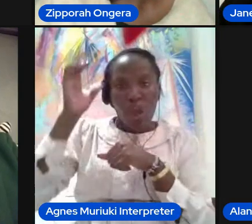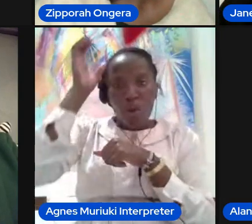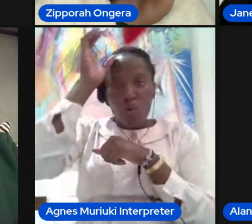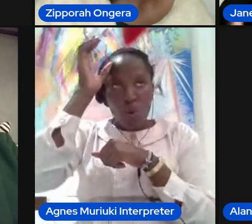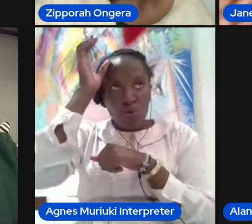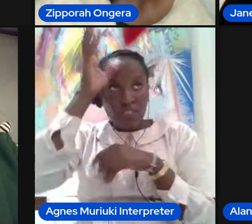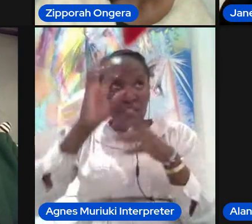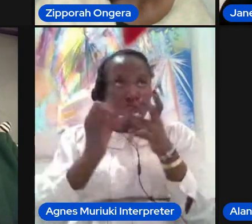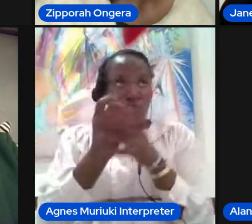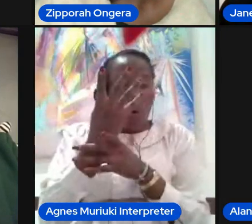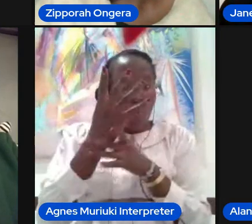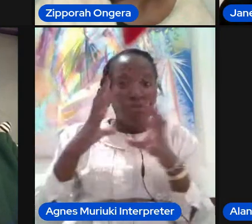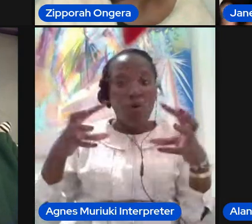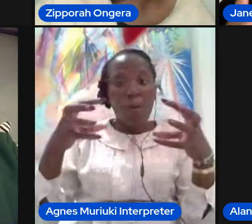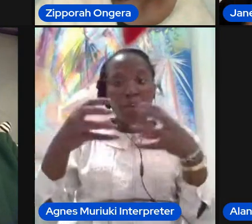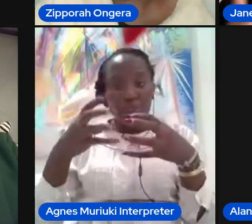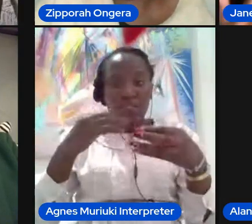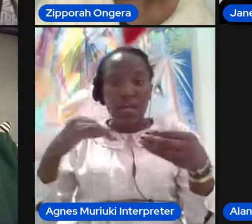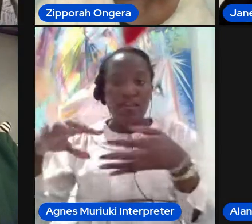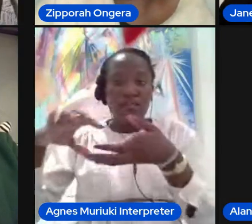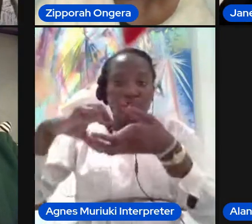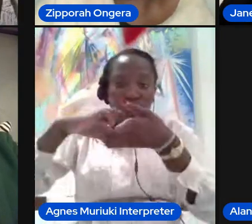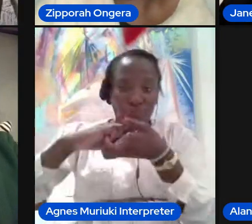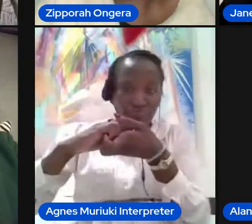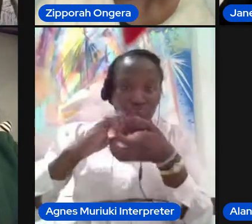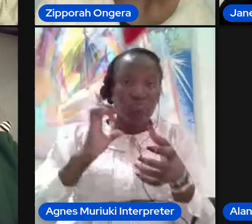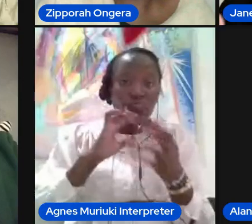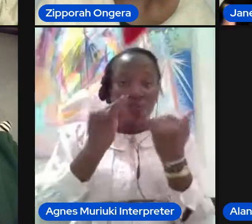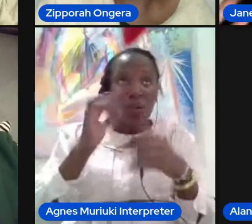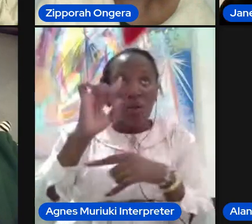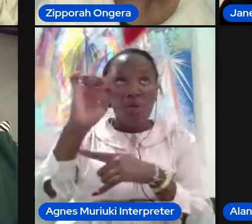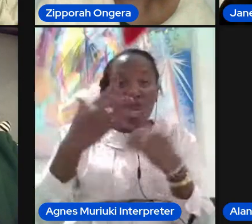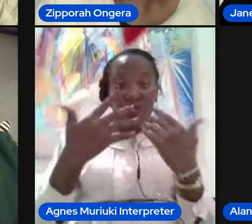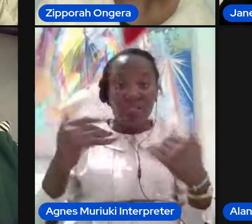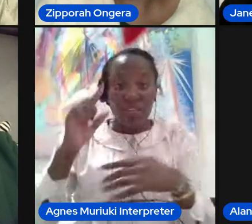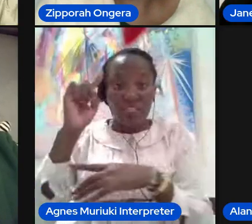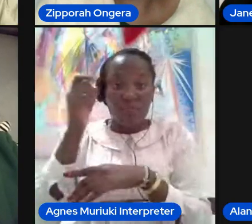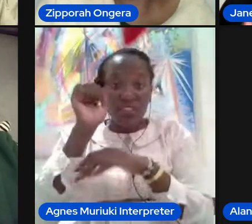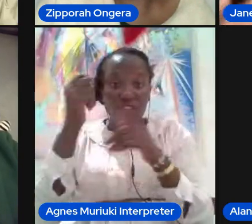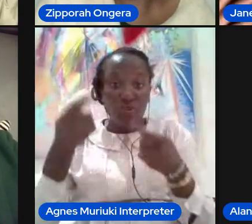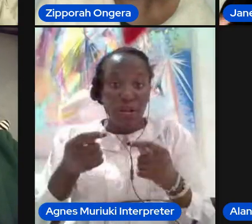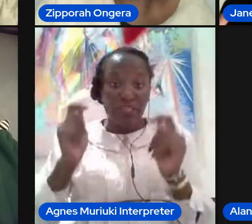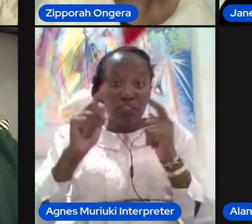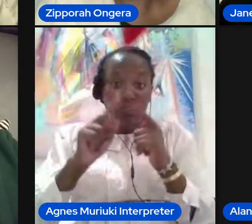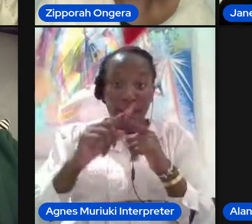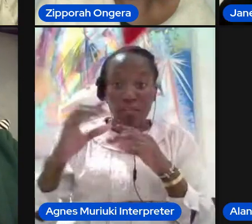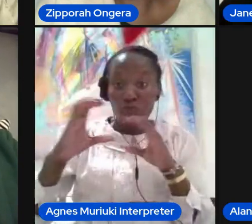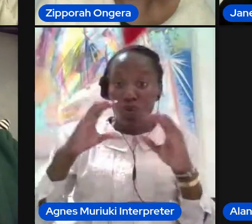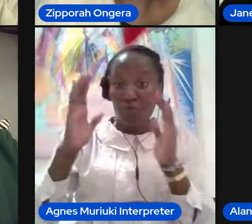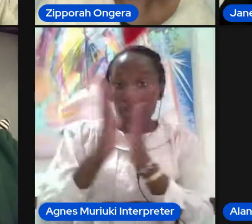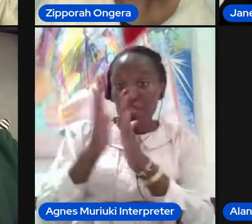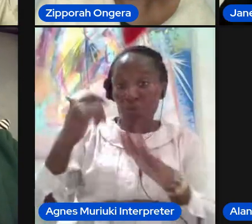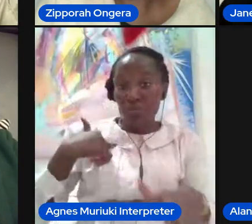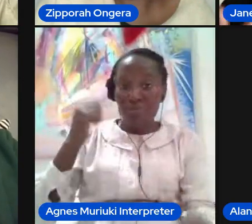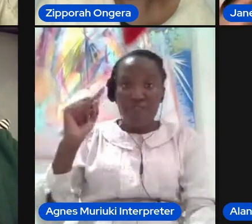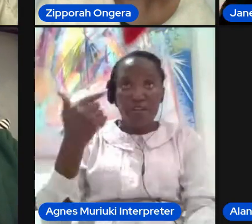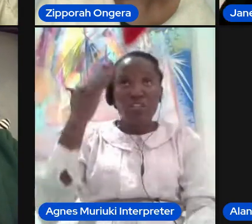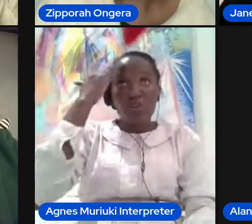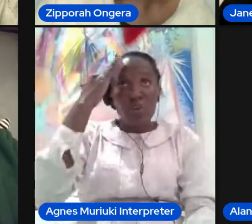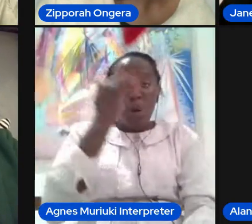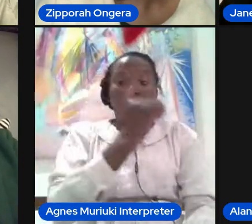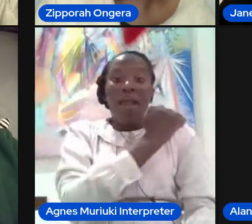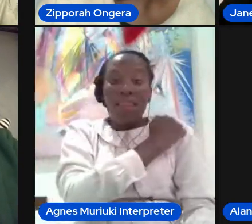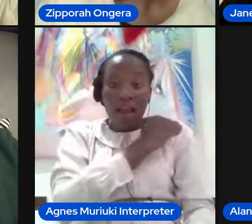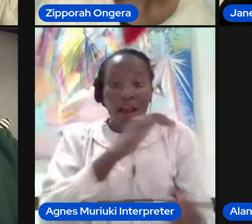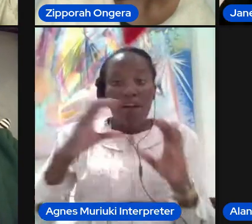social media, and collaboration. So first things first, you can even try to reach out to me, because I love talking about society. I love